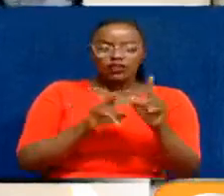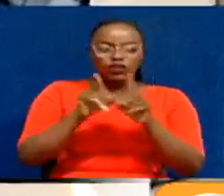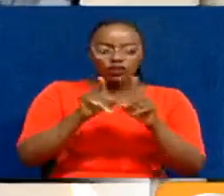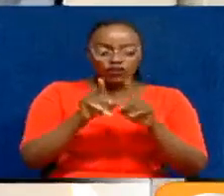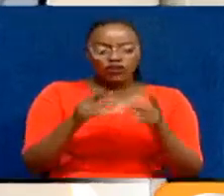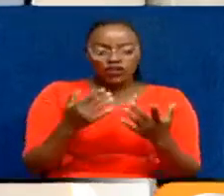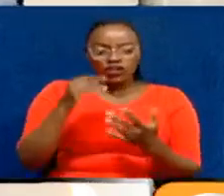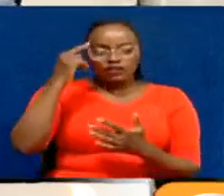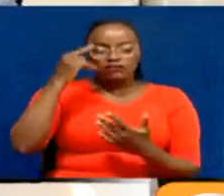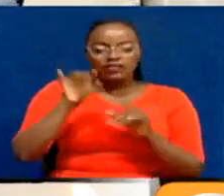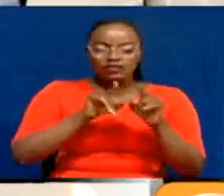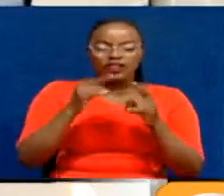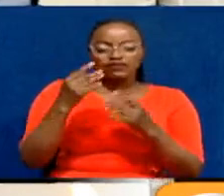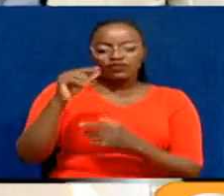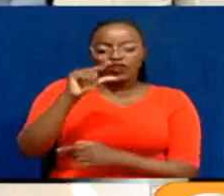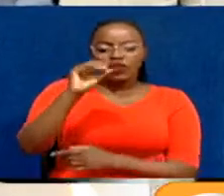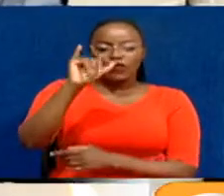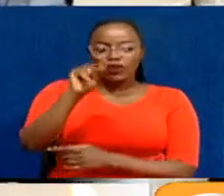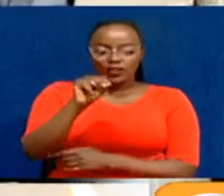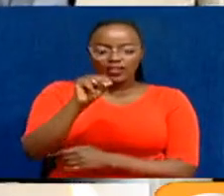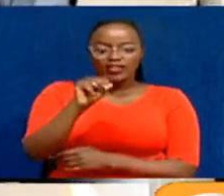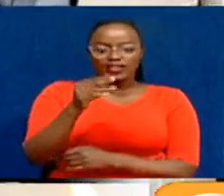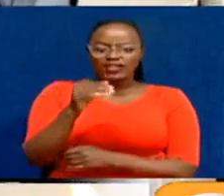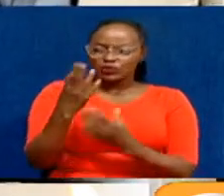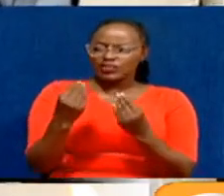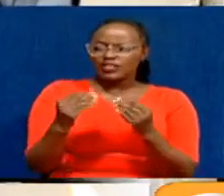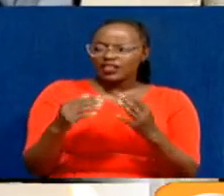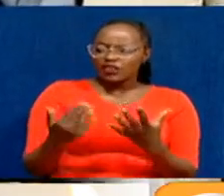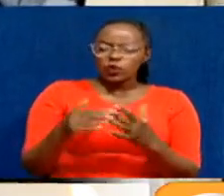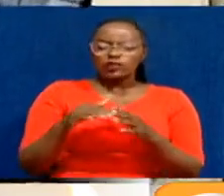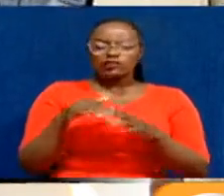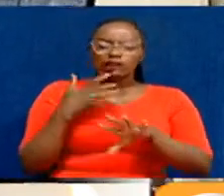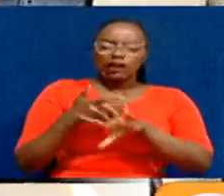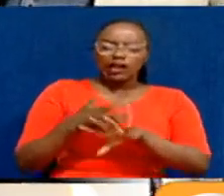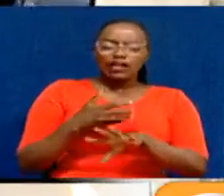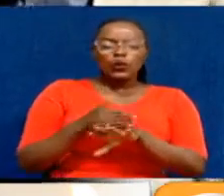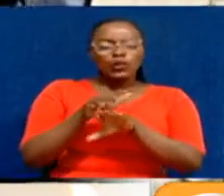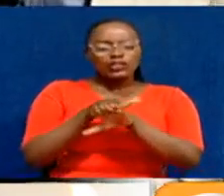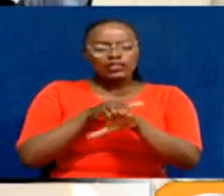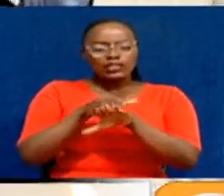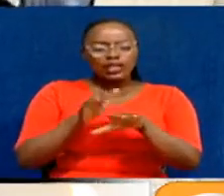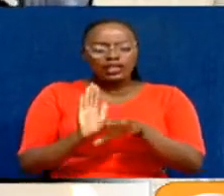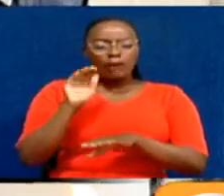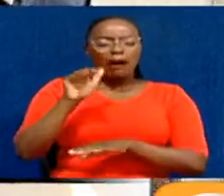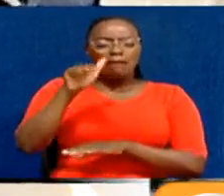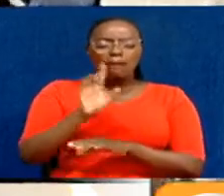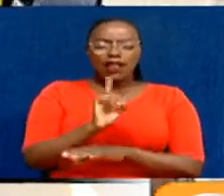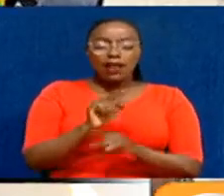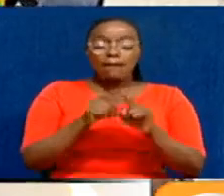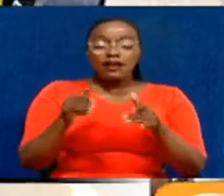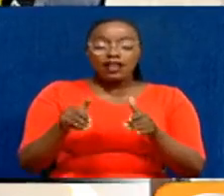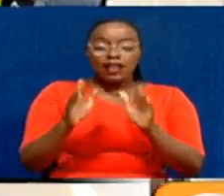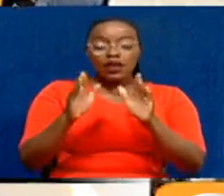Yvonne. For Chemutai. Seth, was it smooth? Was it bumpy? Not only smooth and bumpy, but also the